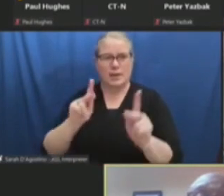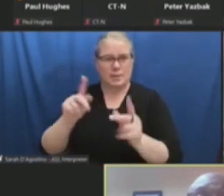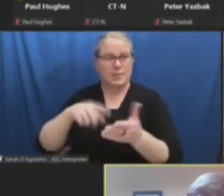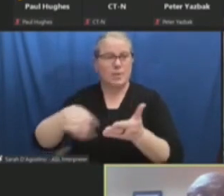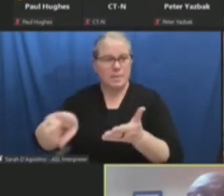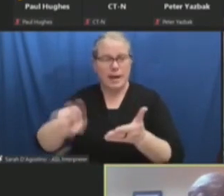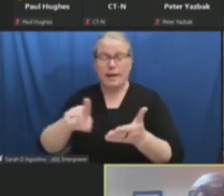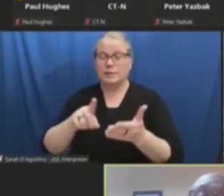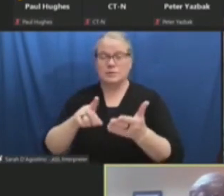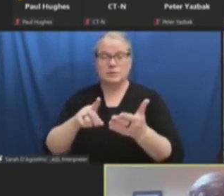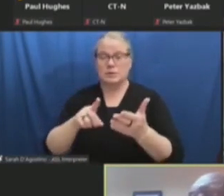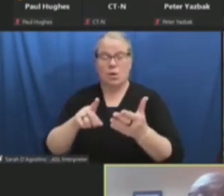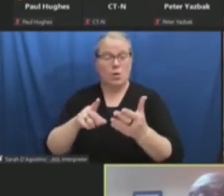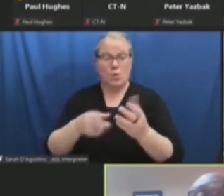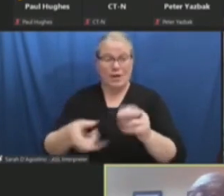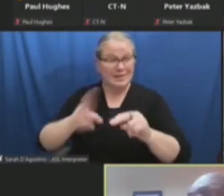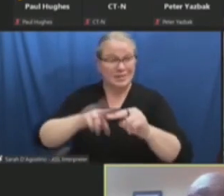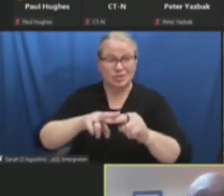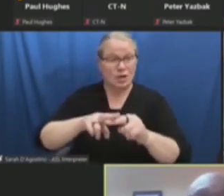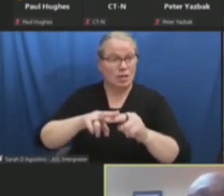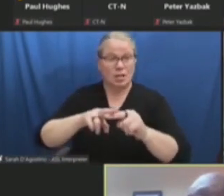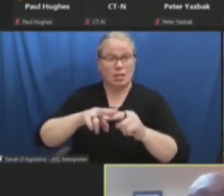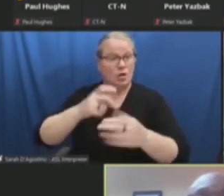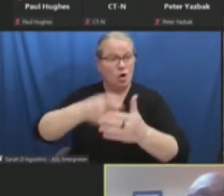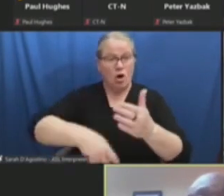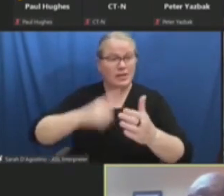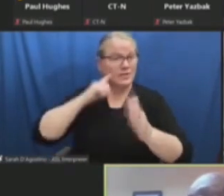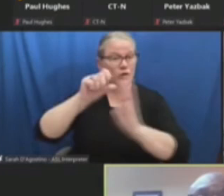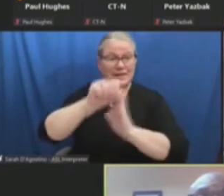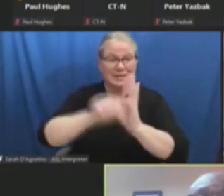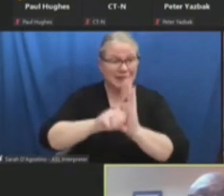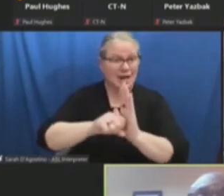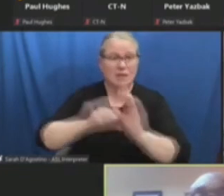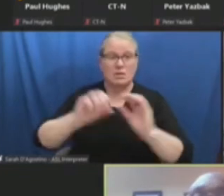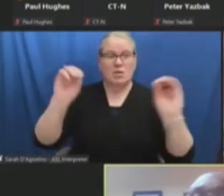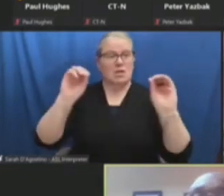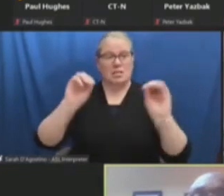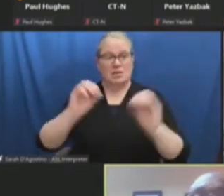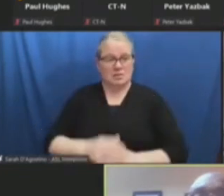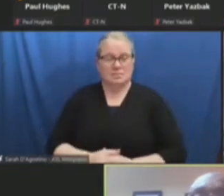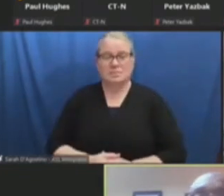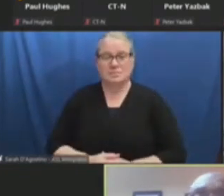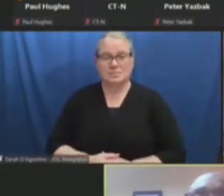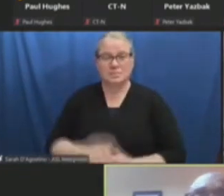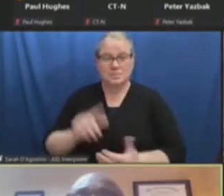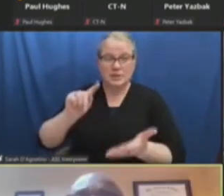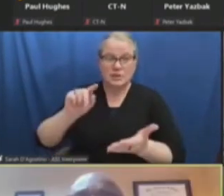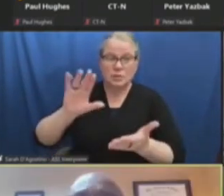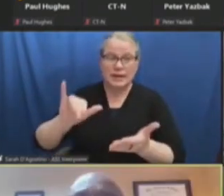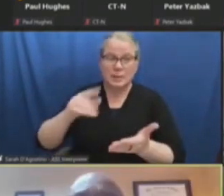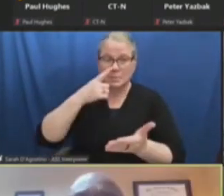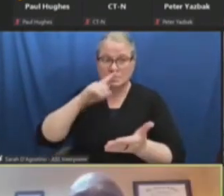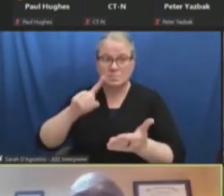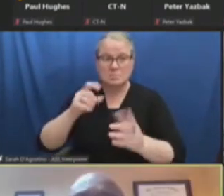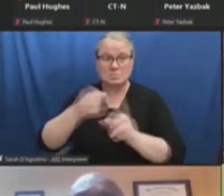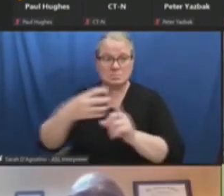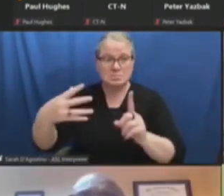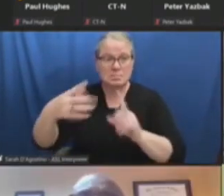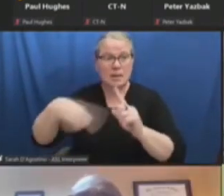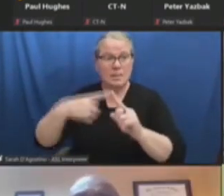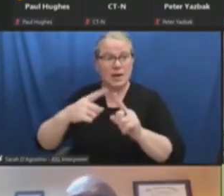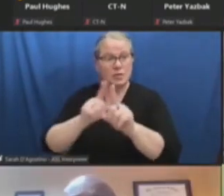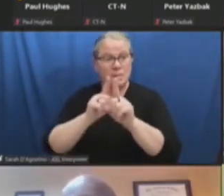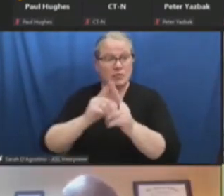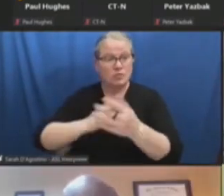additional cost to the state or to anybody else. So Tammy, can you talk a little bit about the mentoring program?